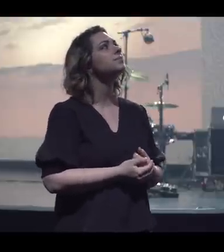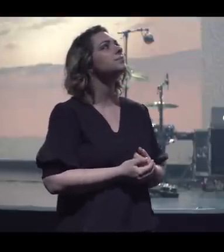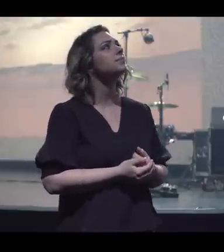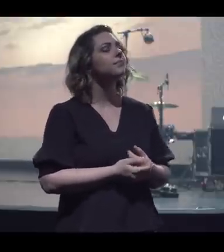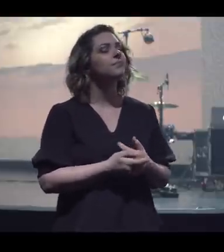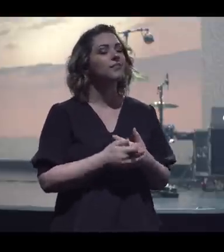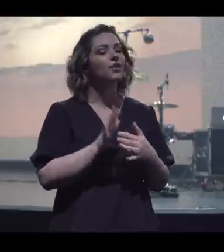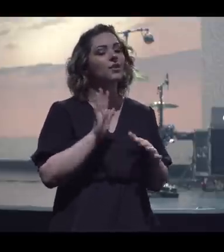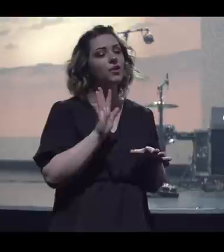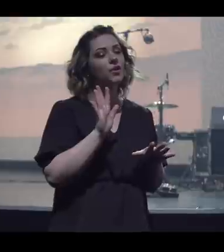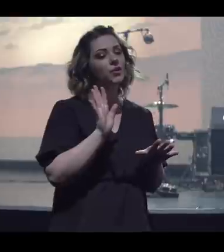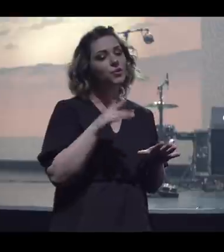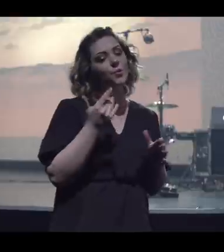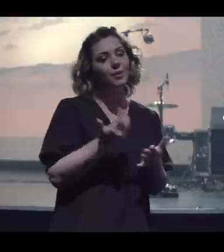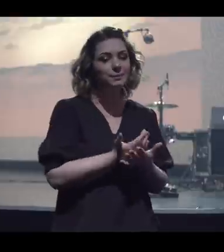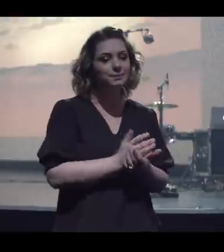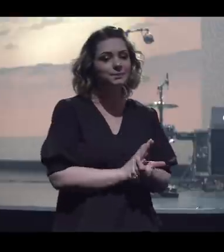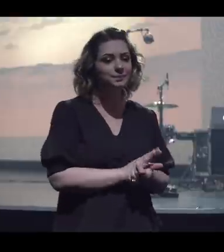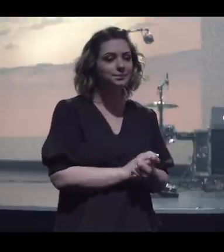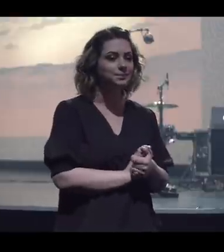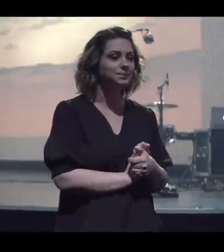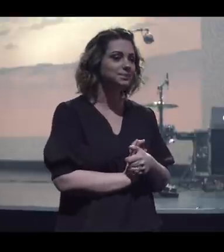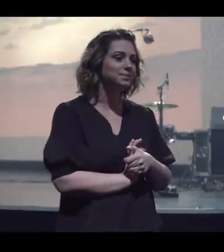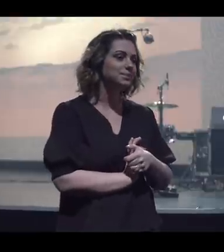You're welcome.